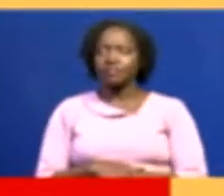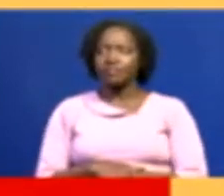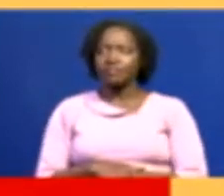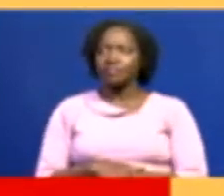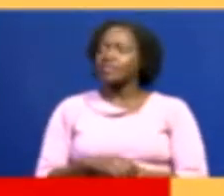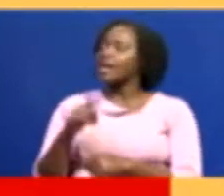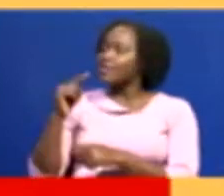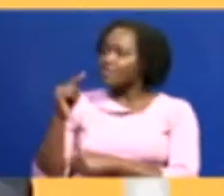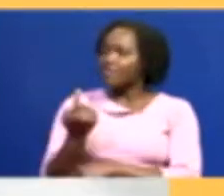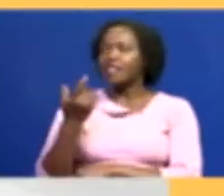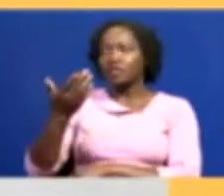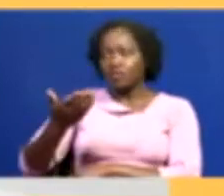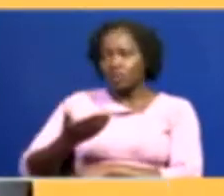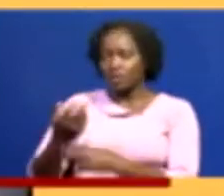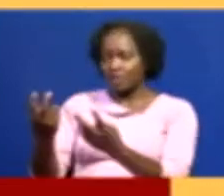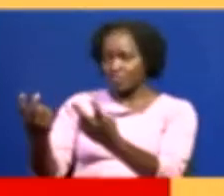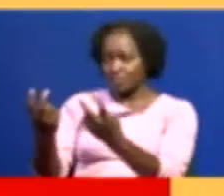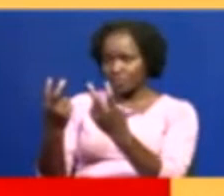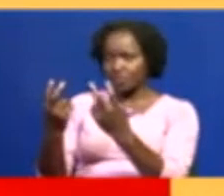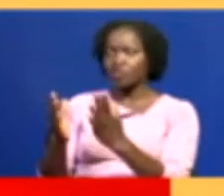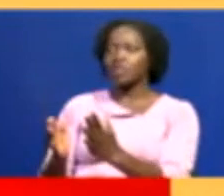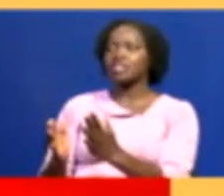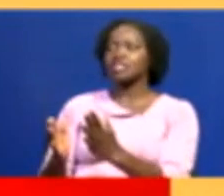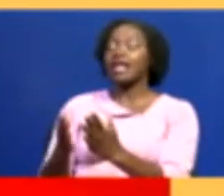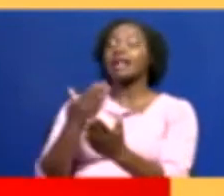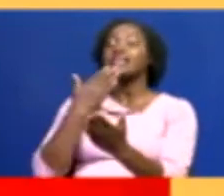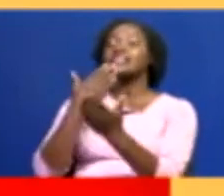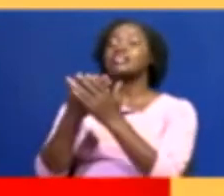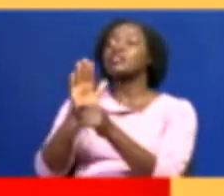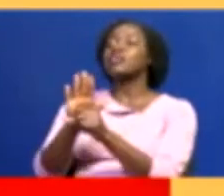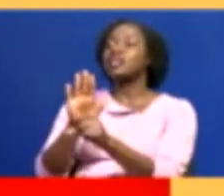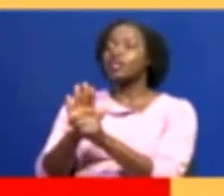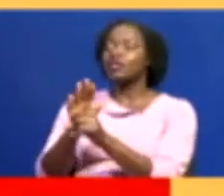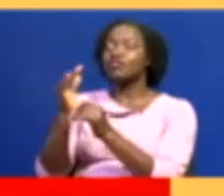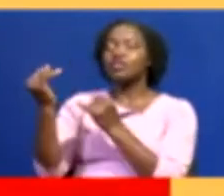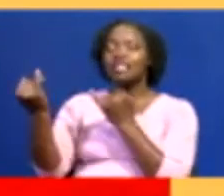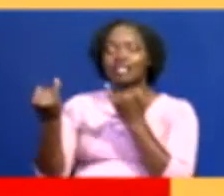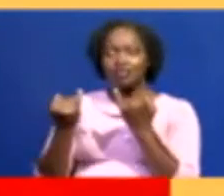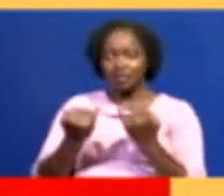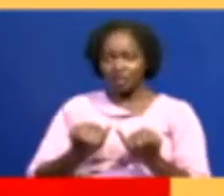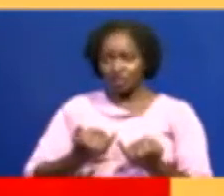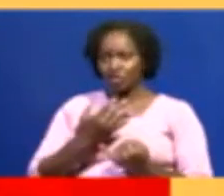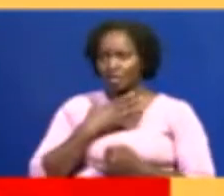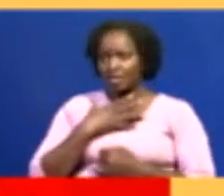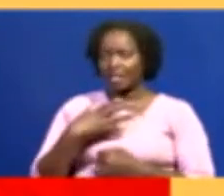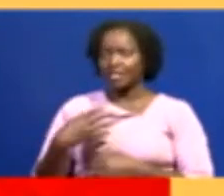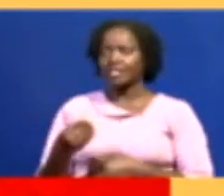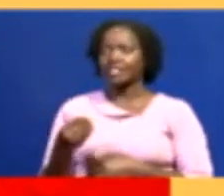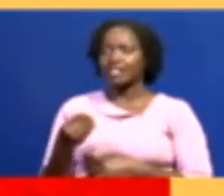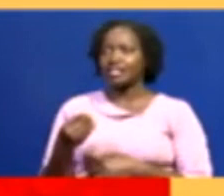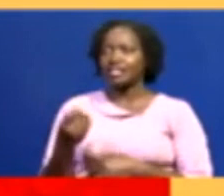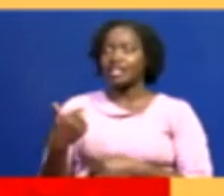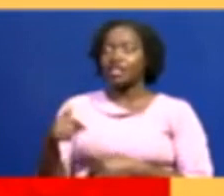Let me first of all welcome the viewers and thank you so much for the invitation. And